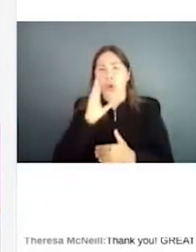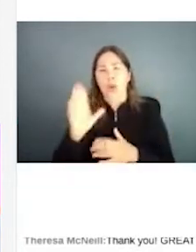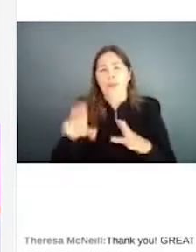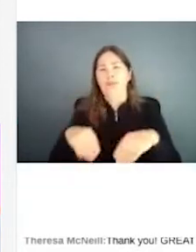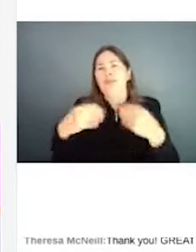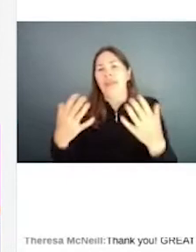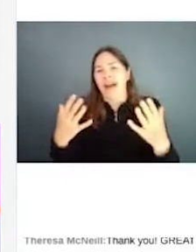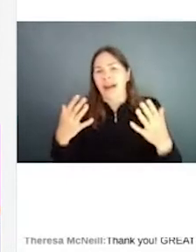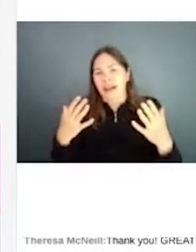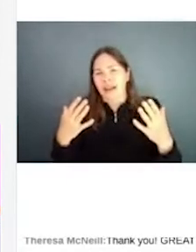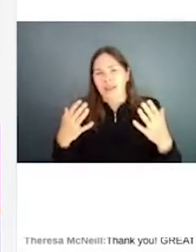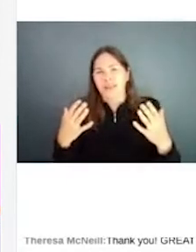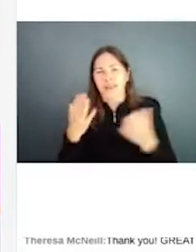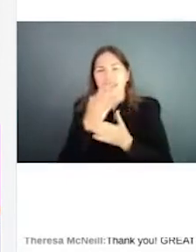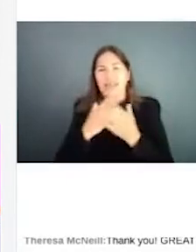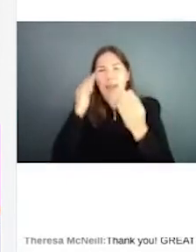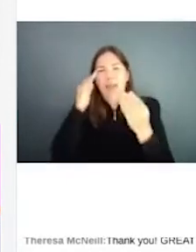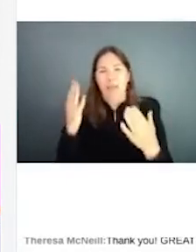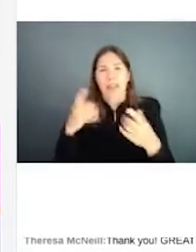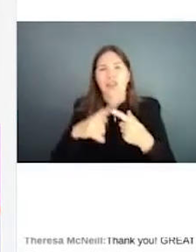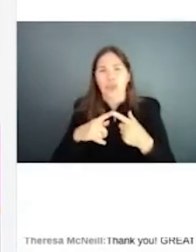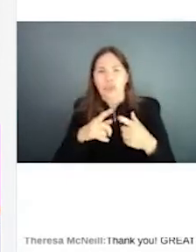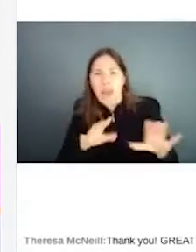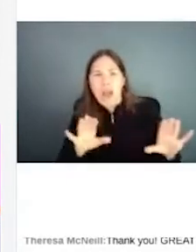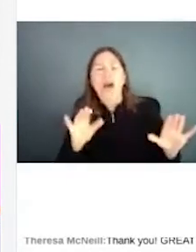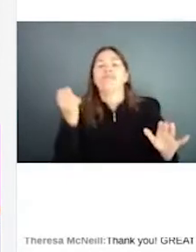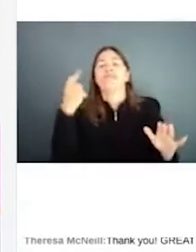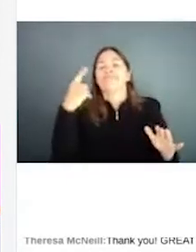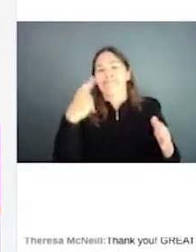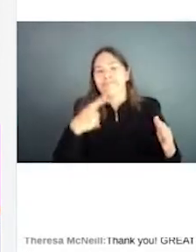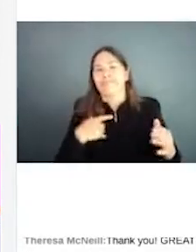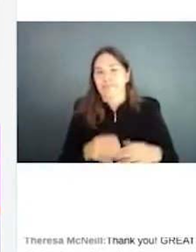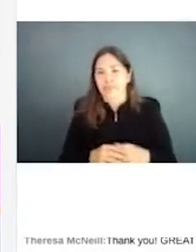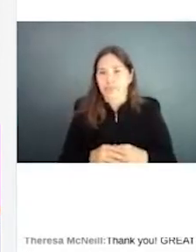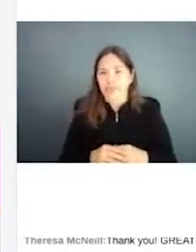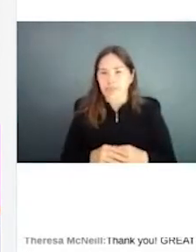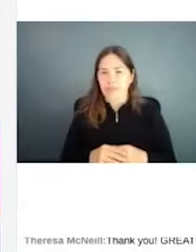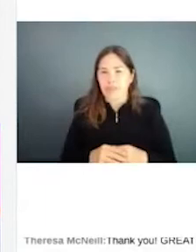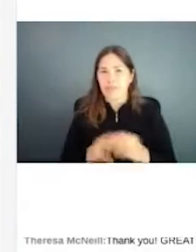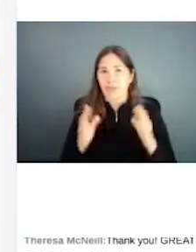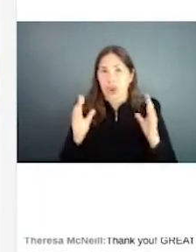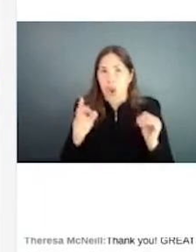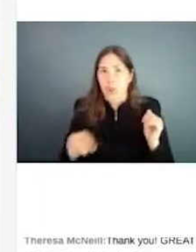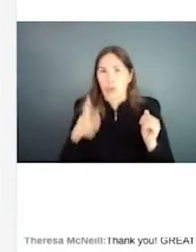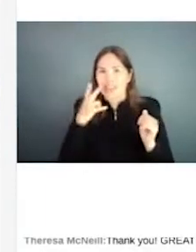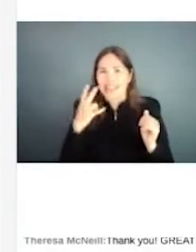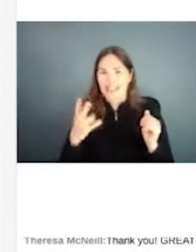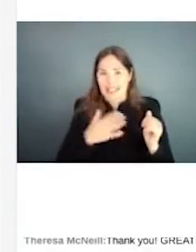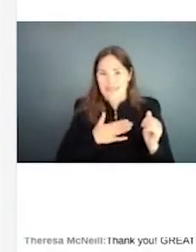with some information to fill in those gaps. All right. And I'm hoping that you can see